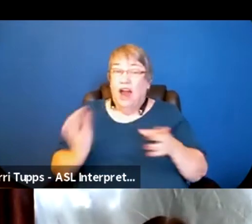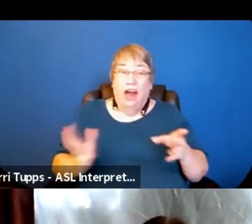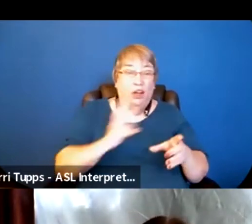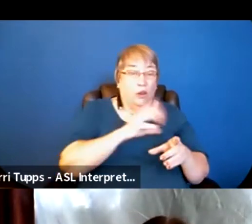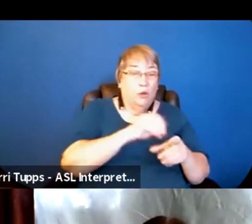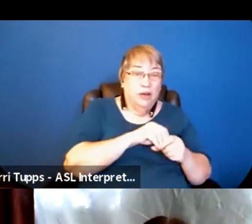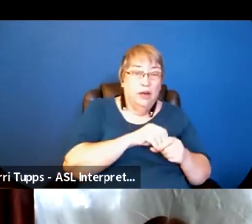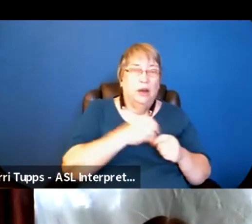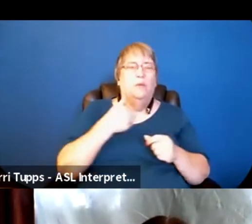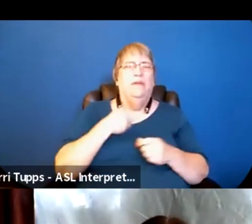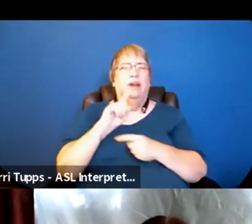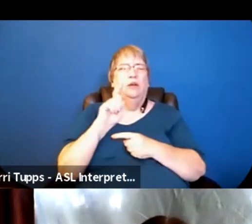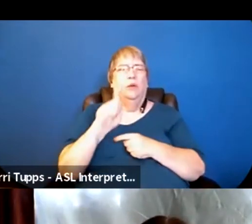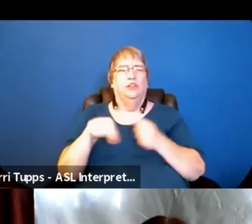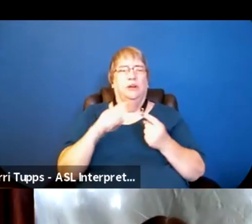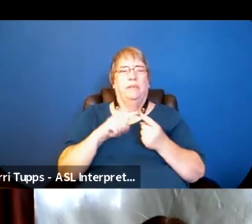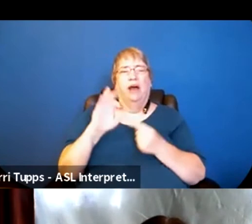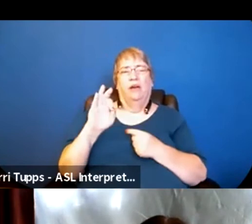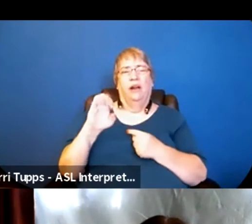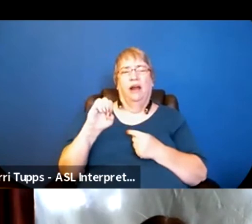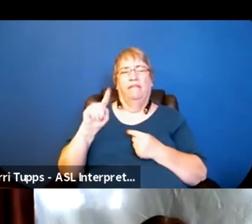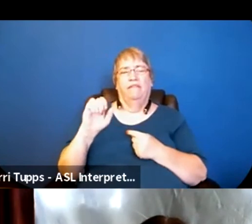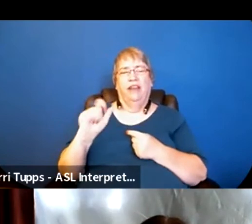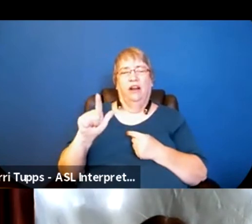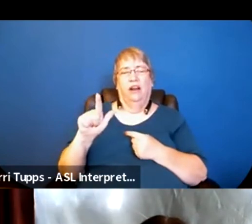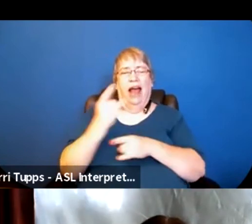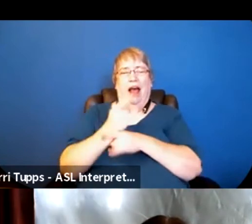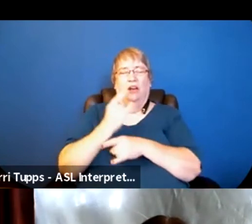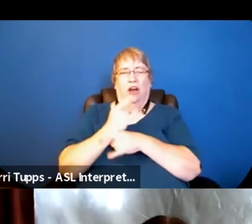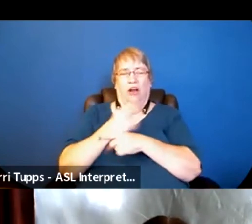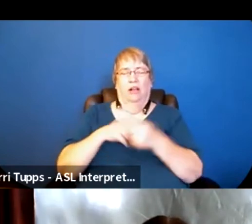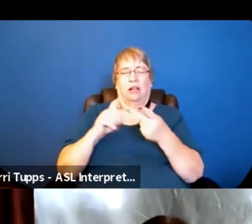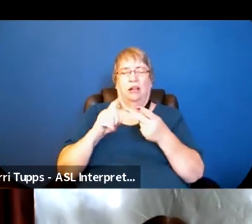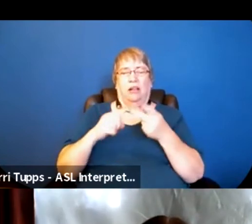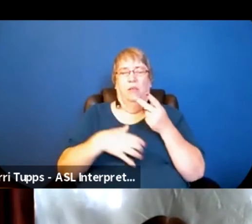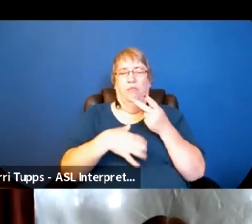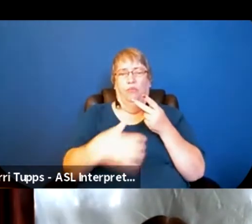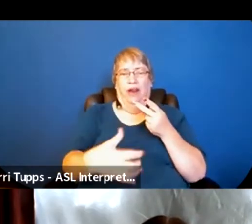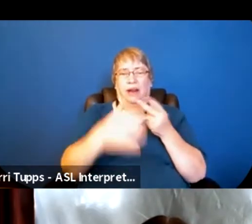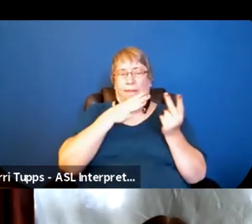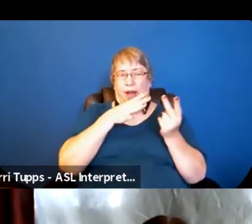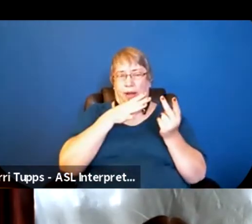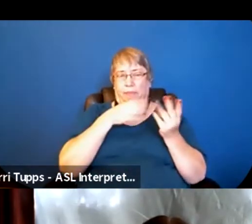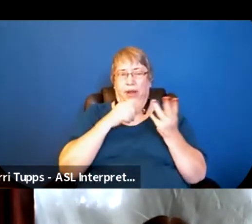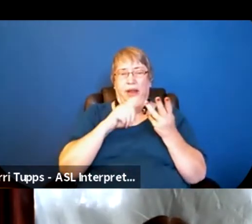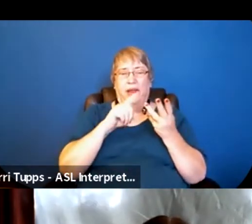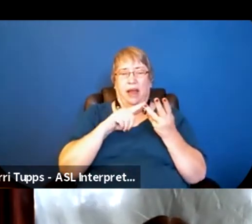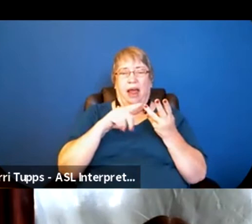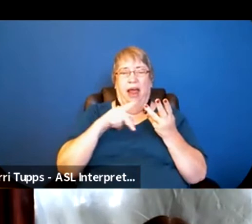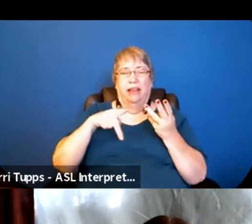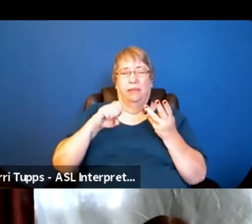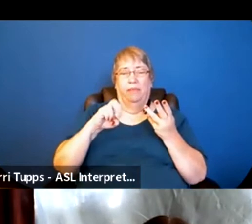gotten questions about fetal alcohol spectrum disorders, about pregnant moms, and about the perinatal